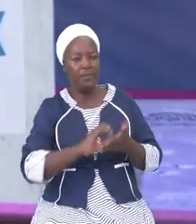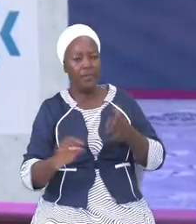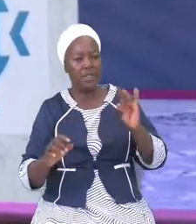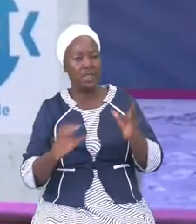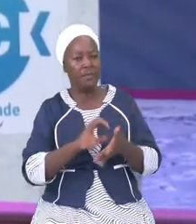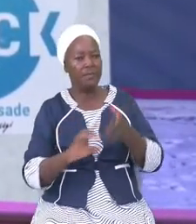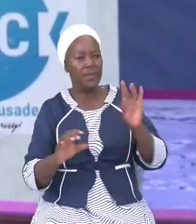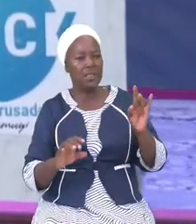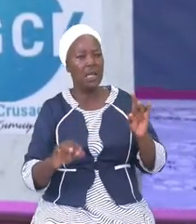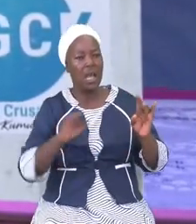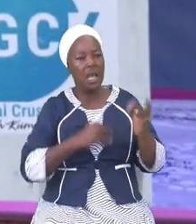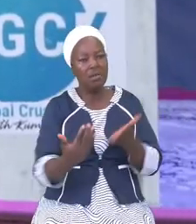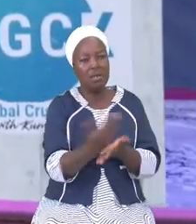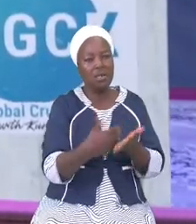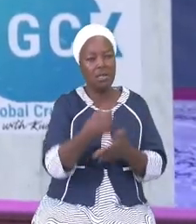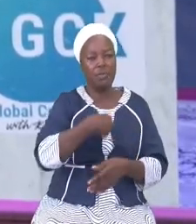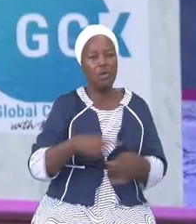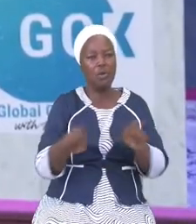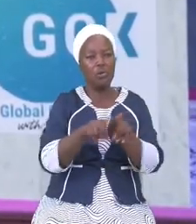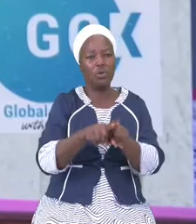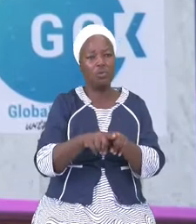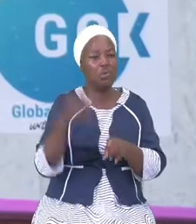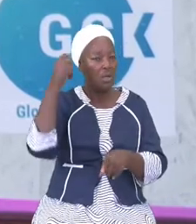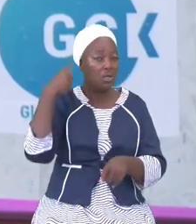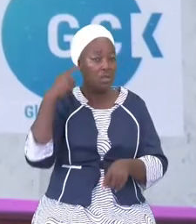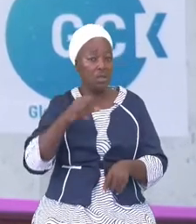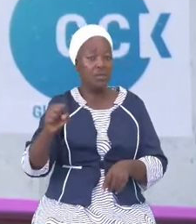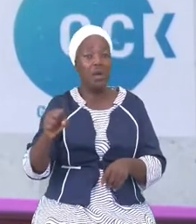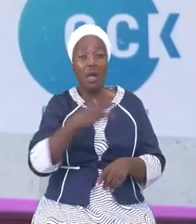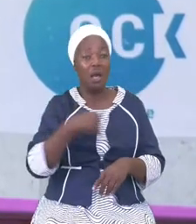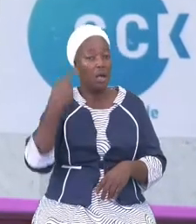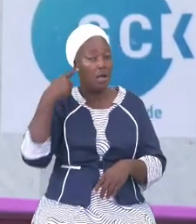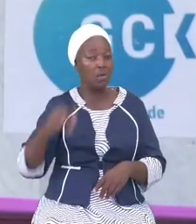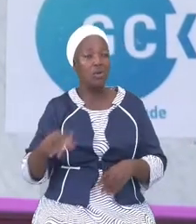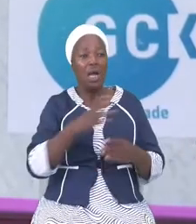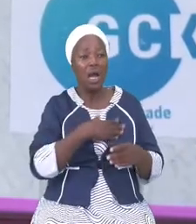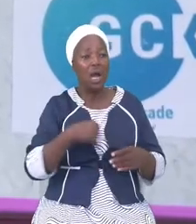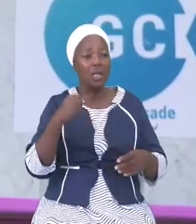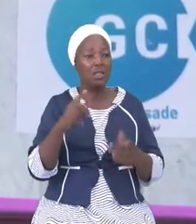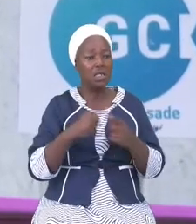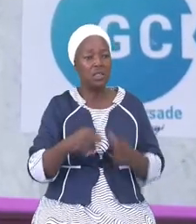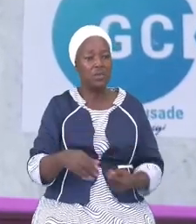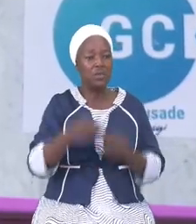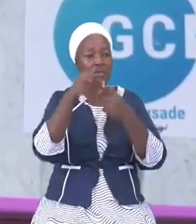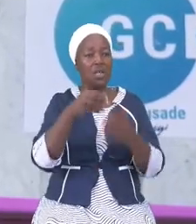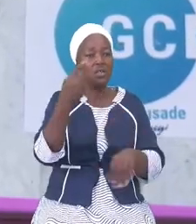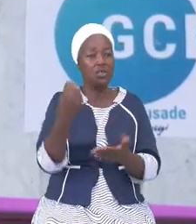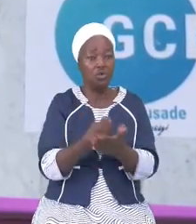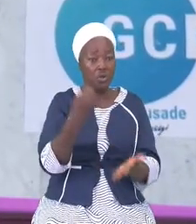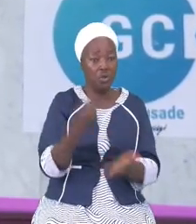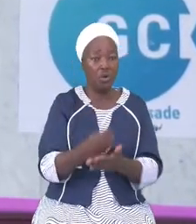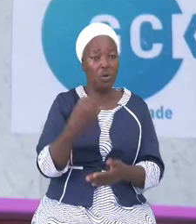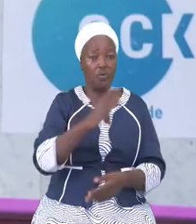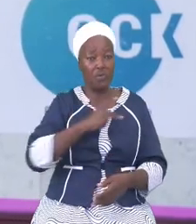verse 8, I gathered me also silver and gold and the peculiar treasure of